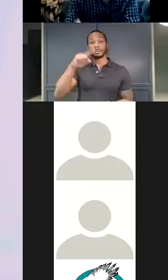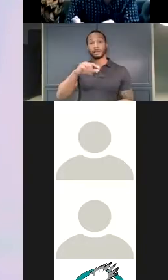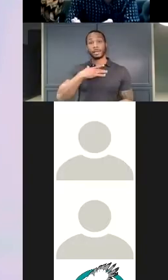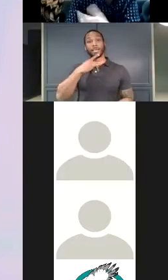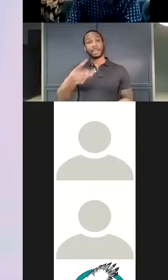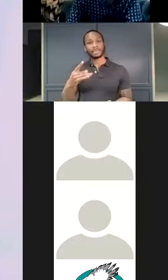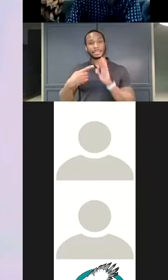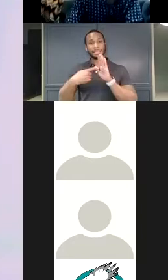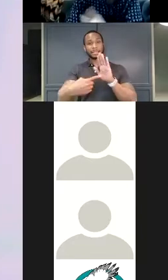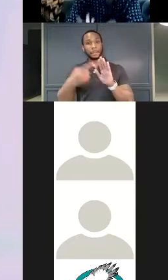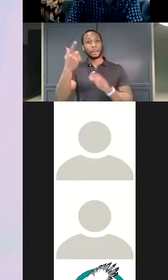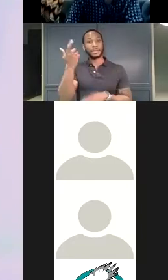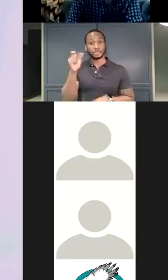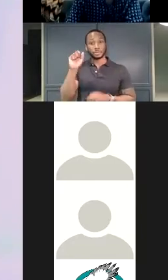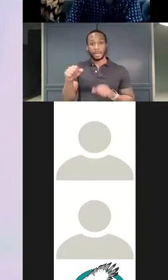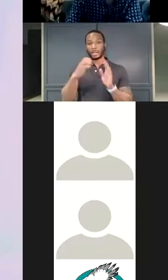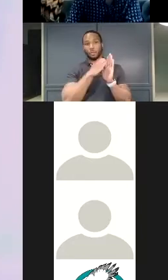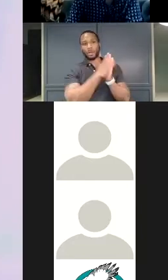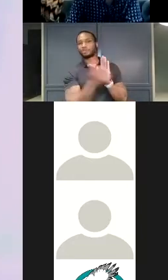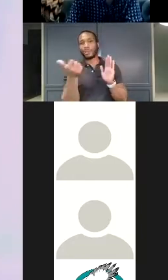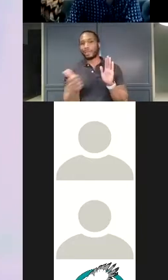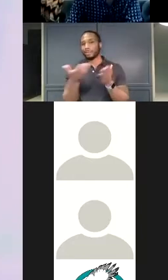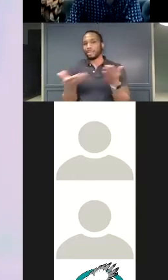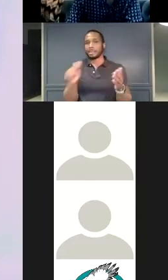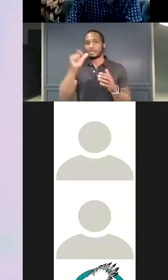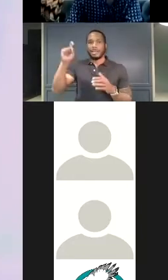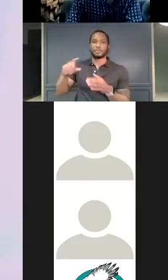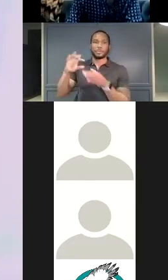erasure anything, and it doesn't have to be political, right?